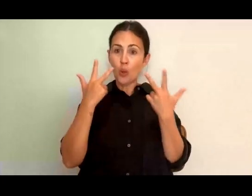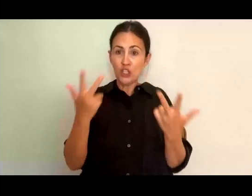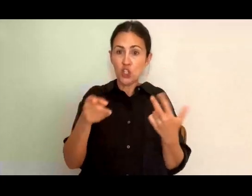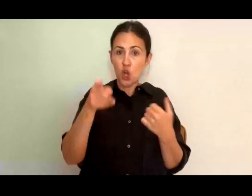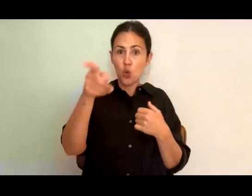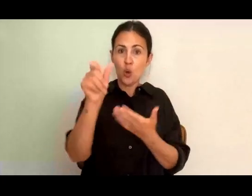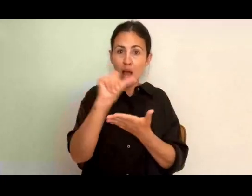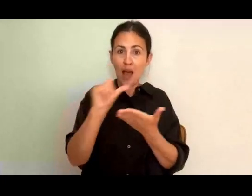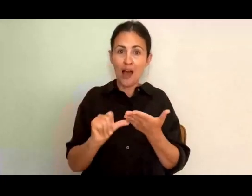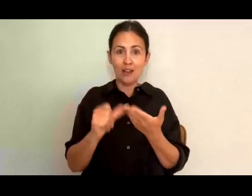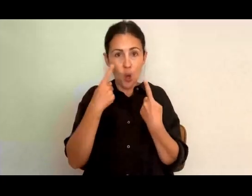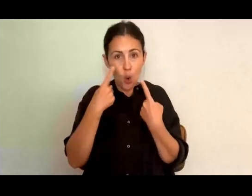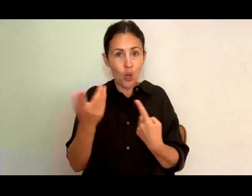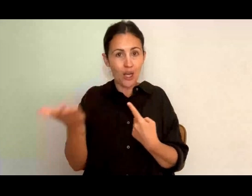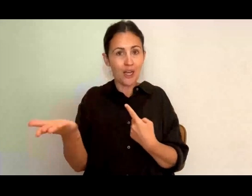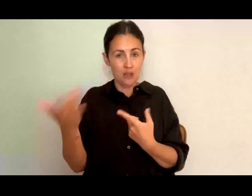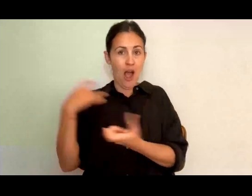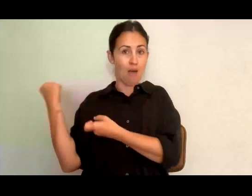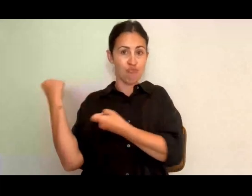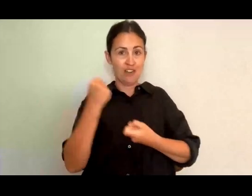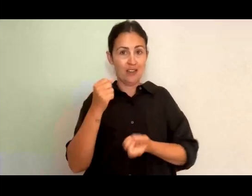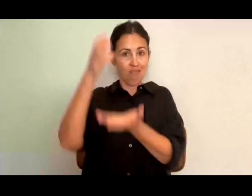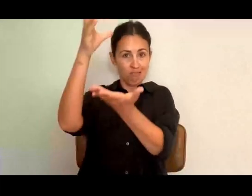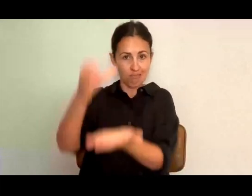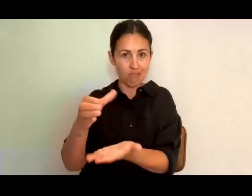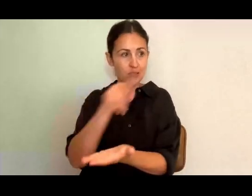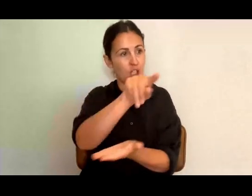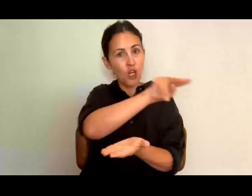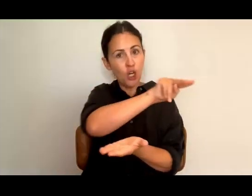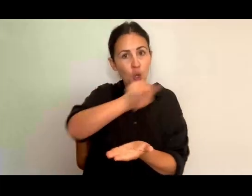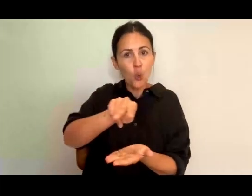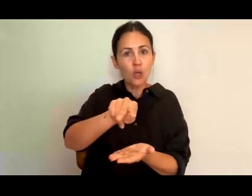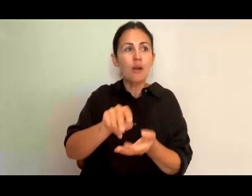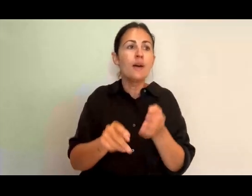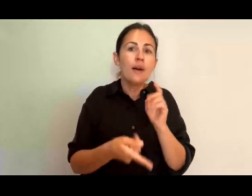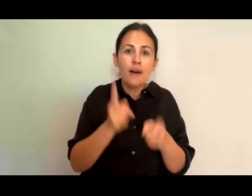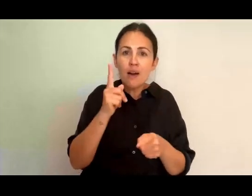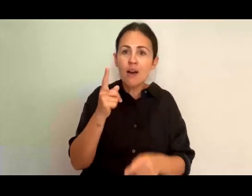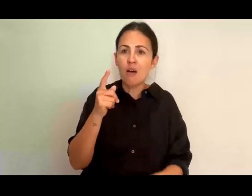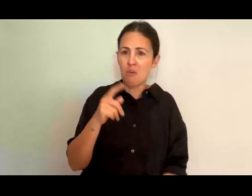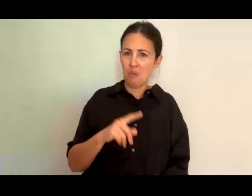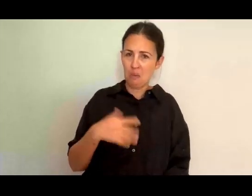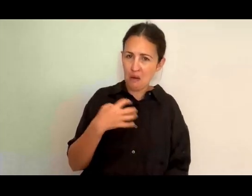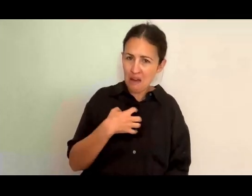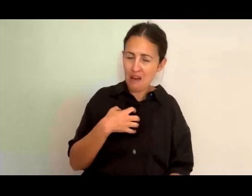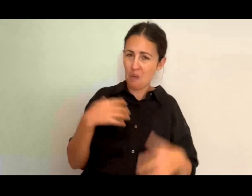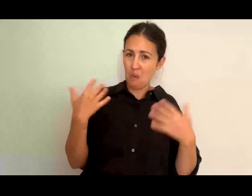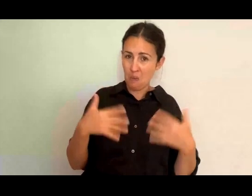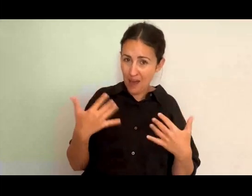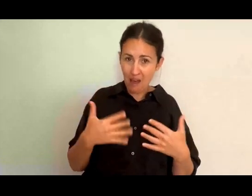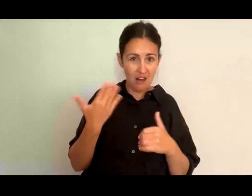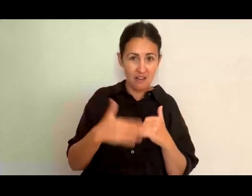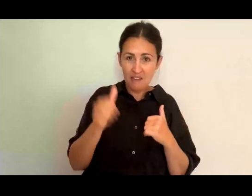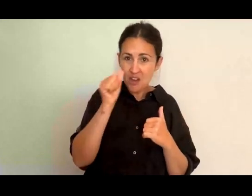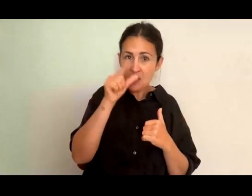as visual material for learning with the students really sparks some great conversations. And you'll have some it's very hard to make a relationship